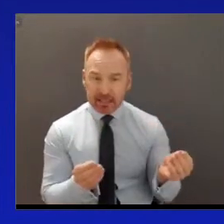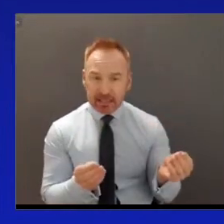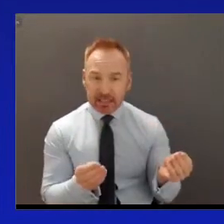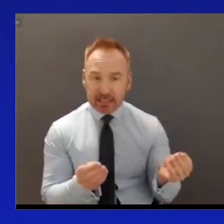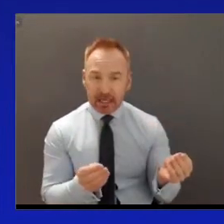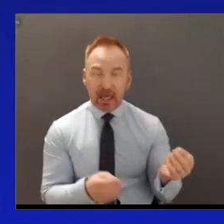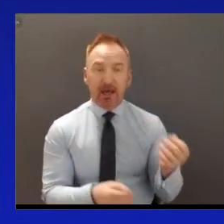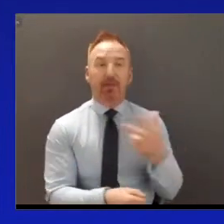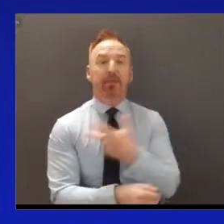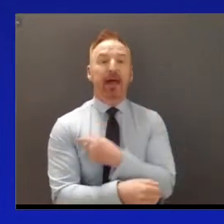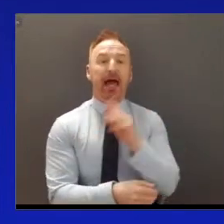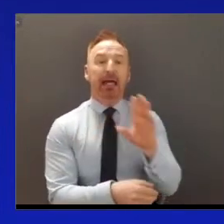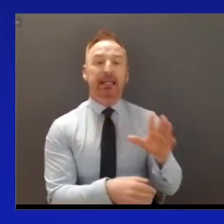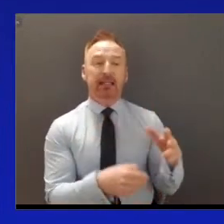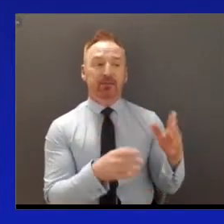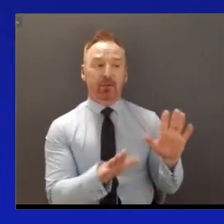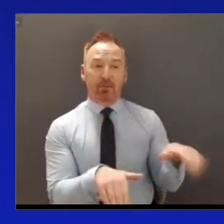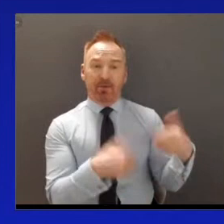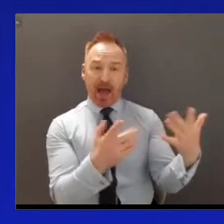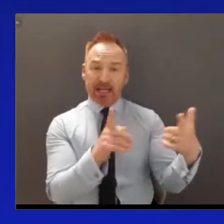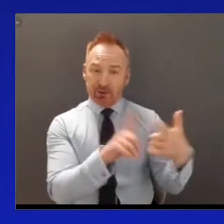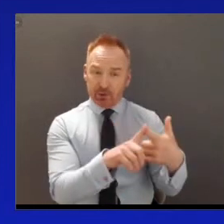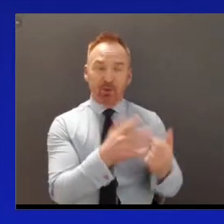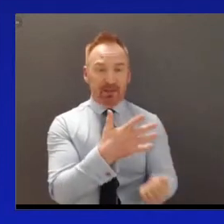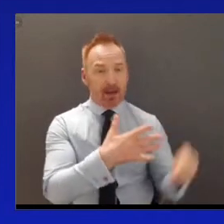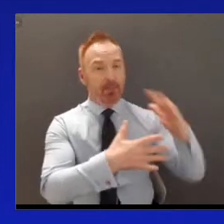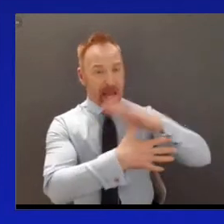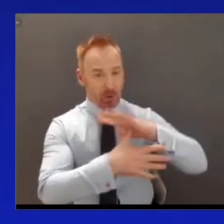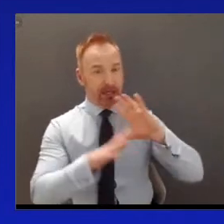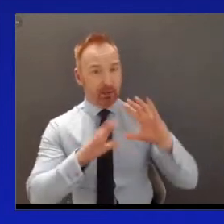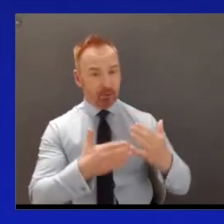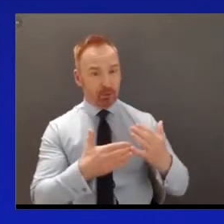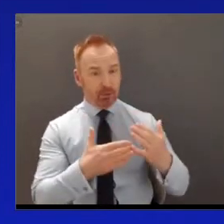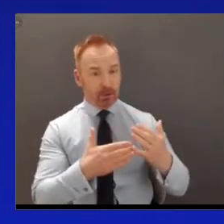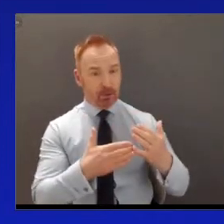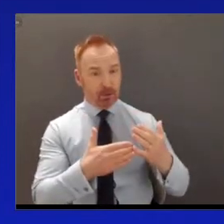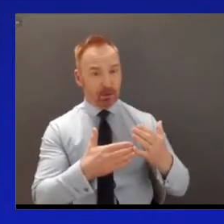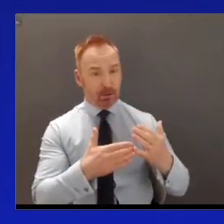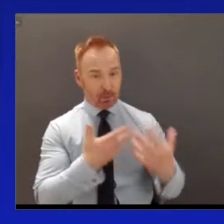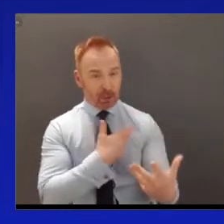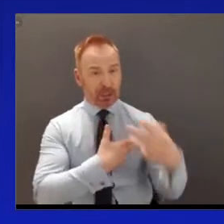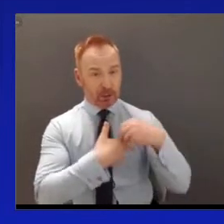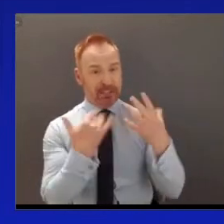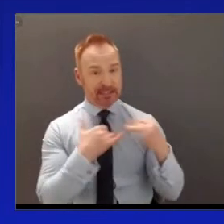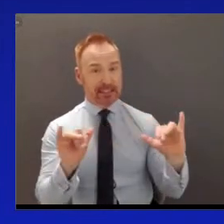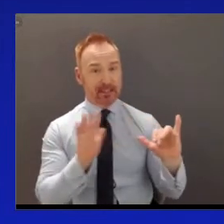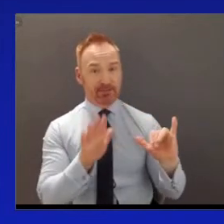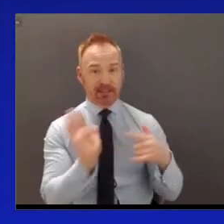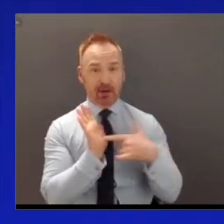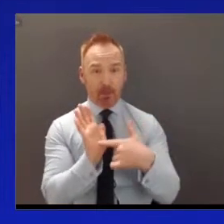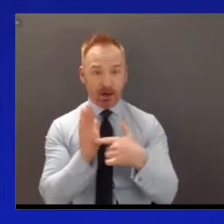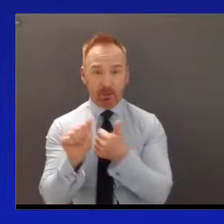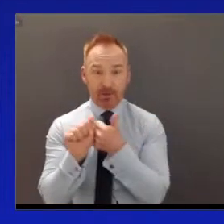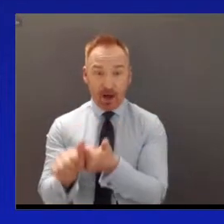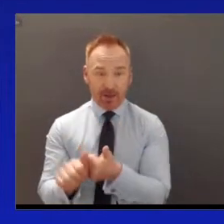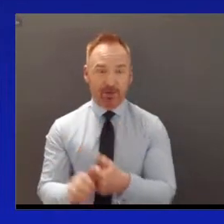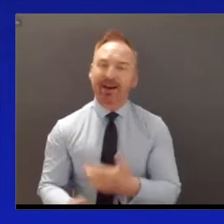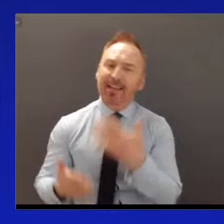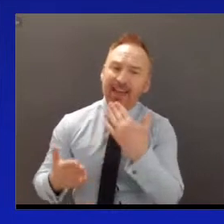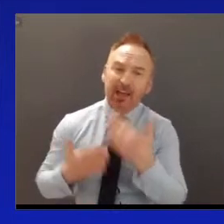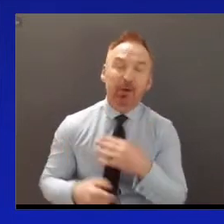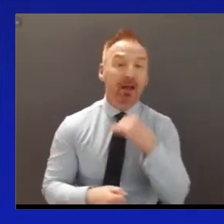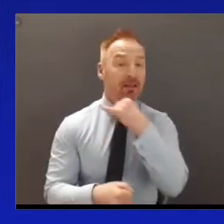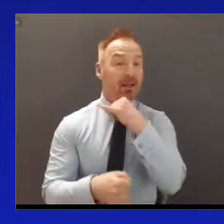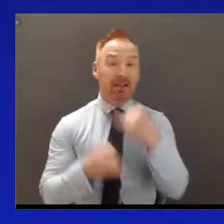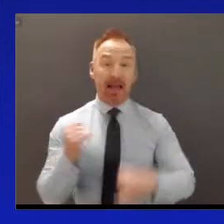wasn't in the priority groups that had been identified, and that continues to be our model. Okay, thank you for that. And a real last question, just